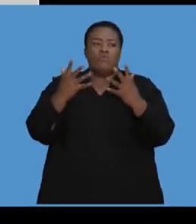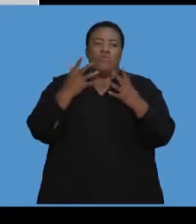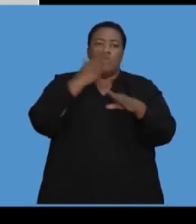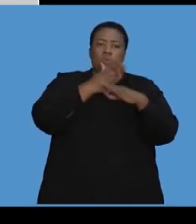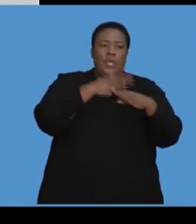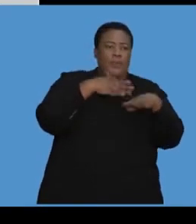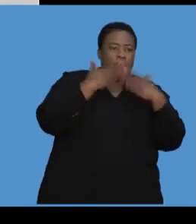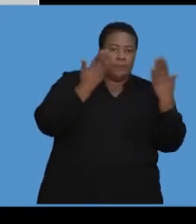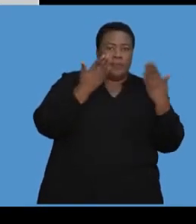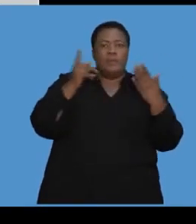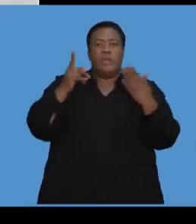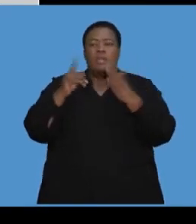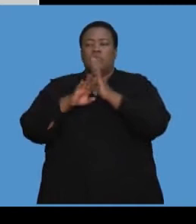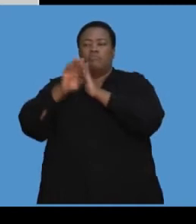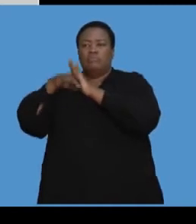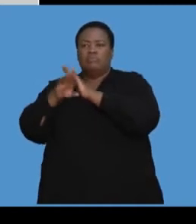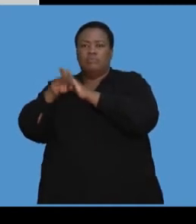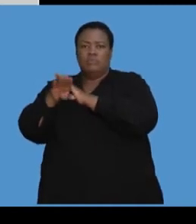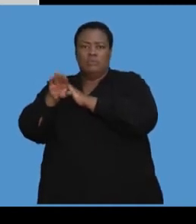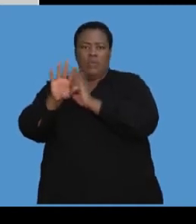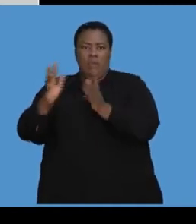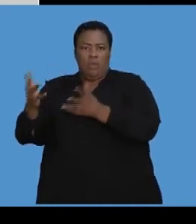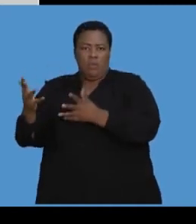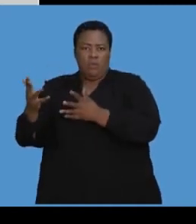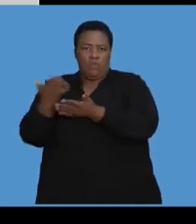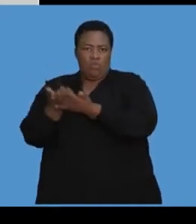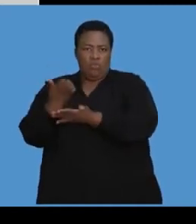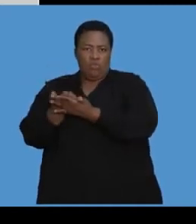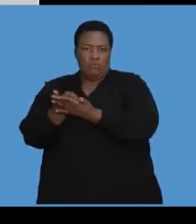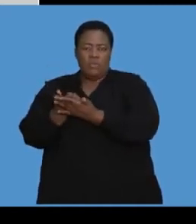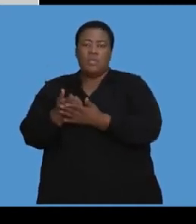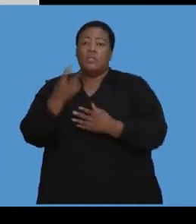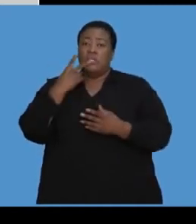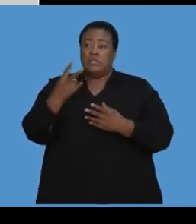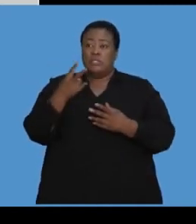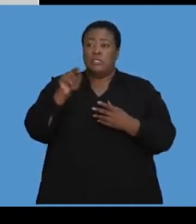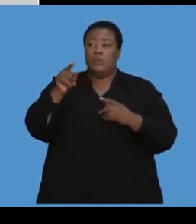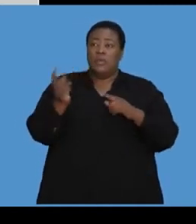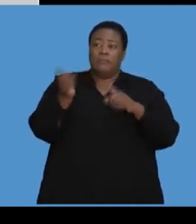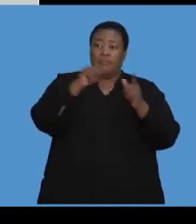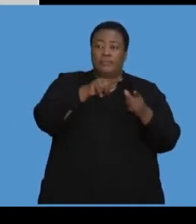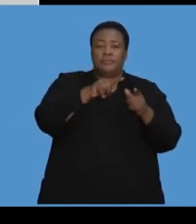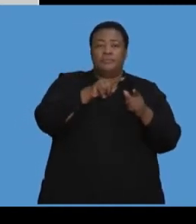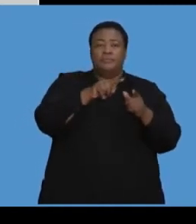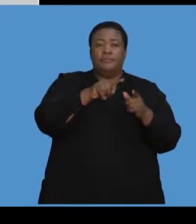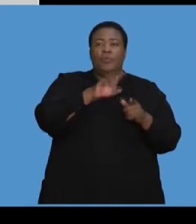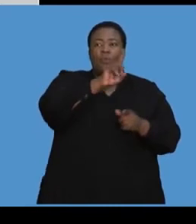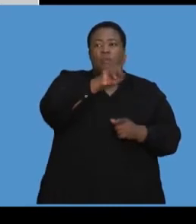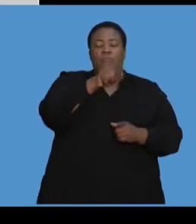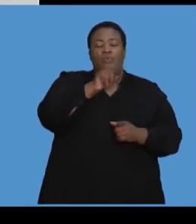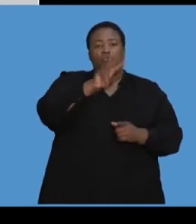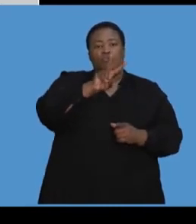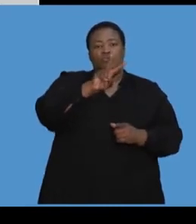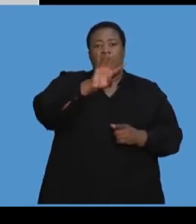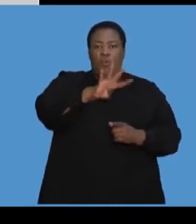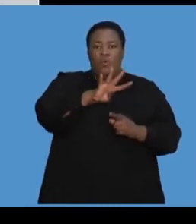inflation. There, guys, is our Phillips curve. Let's look for Phillips curve. Our 1.24 is Phillips curve. So the answer there